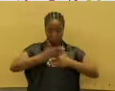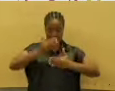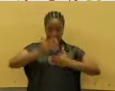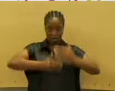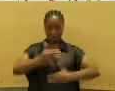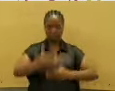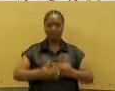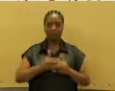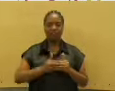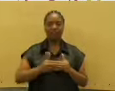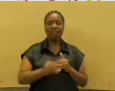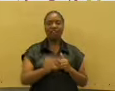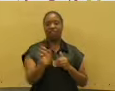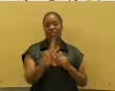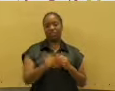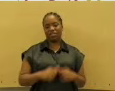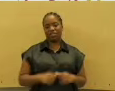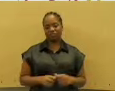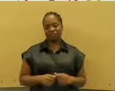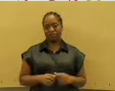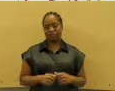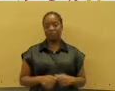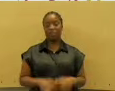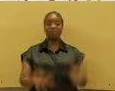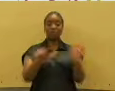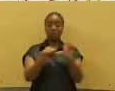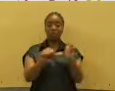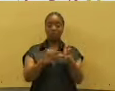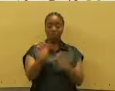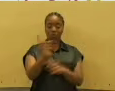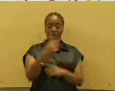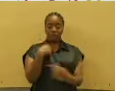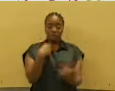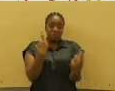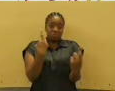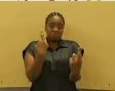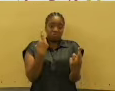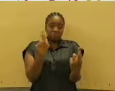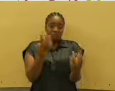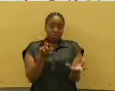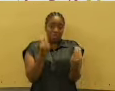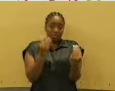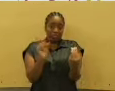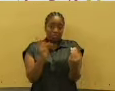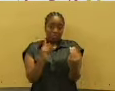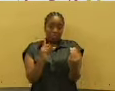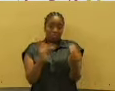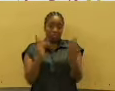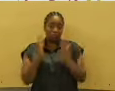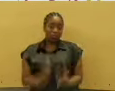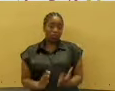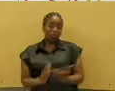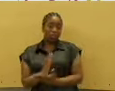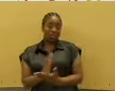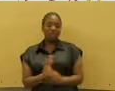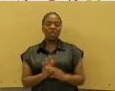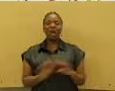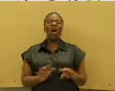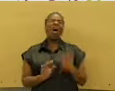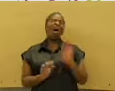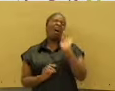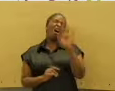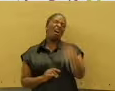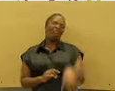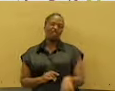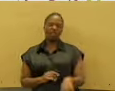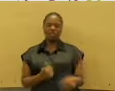be. So the important thing that I hope came out is trans rights or human rights. It's not a by the way thing, and I tried